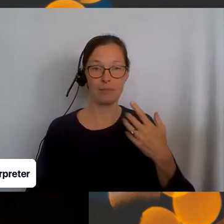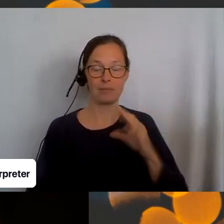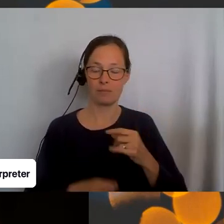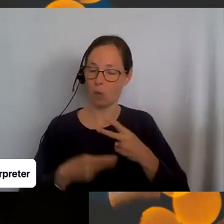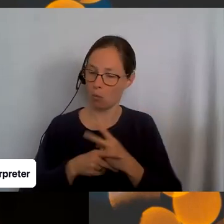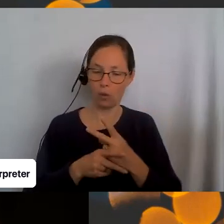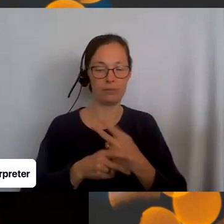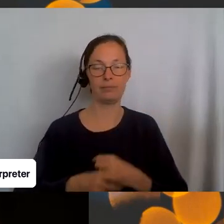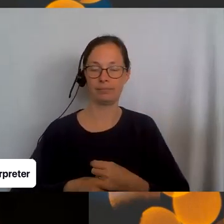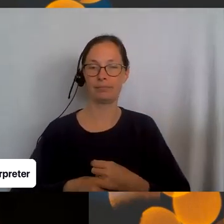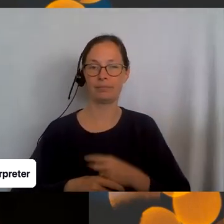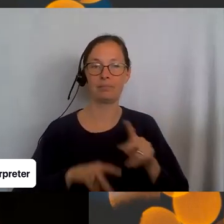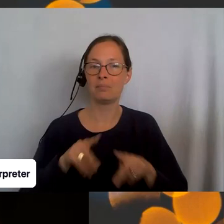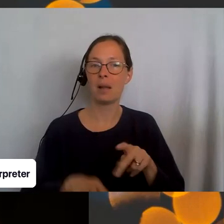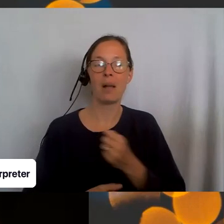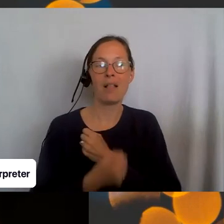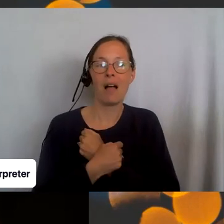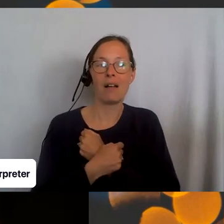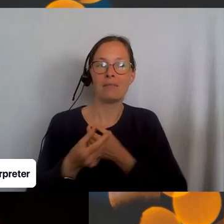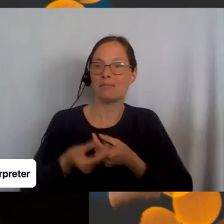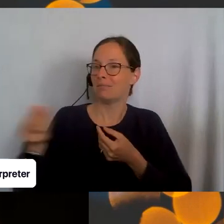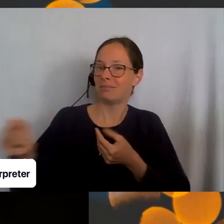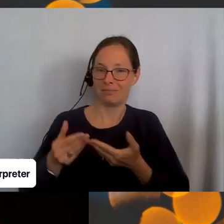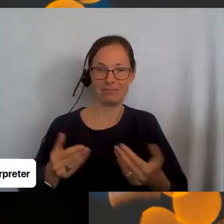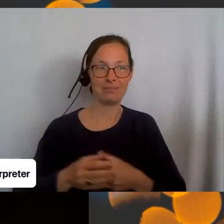productive. People love handmade things.